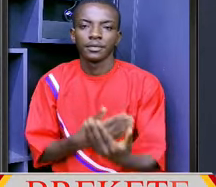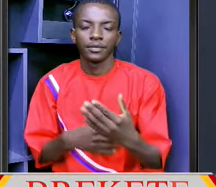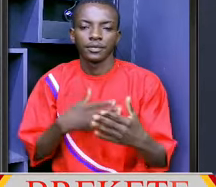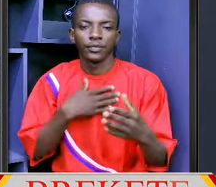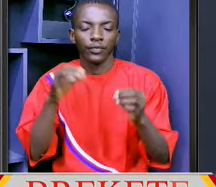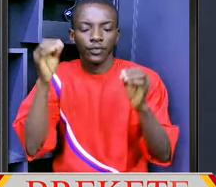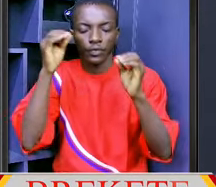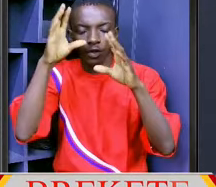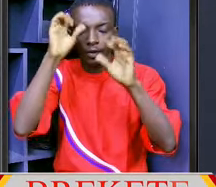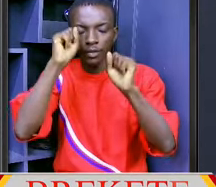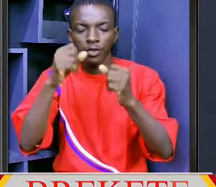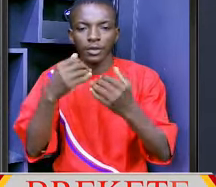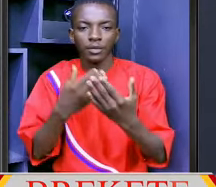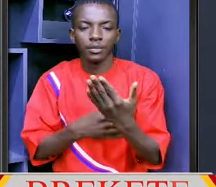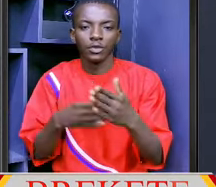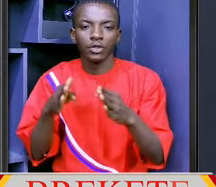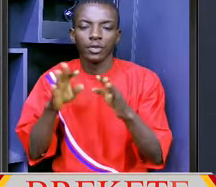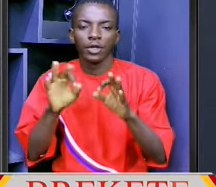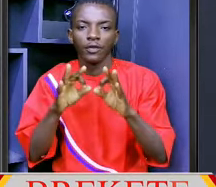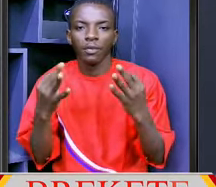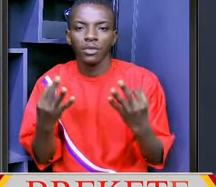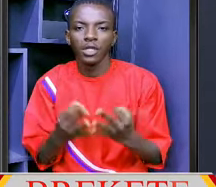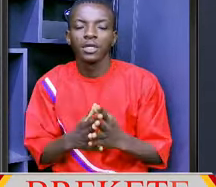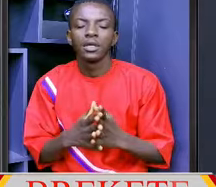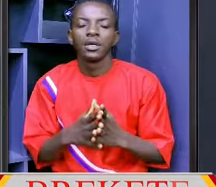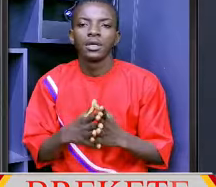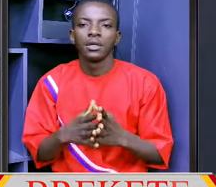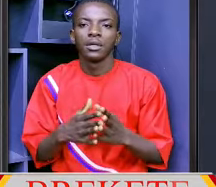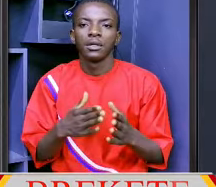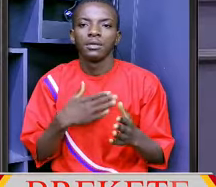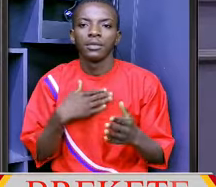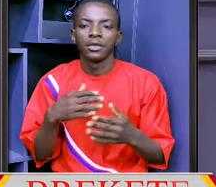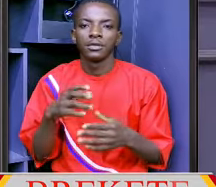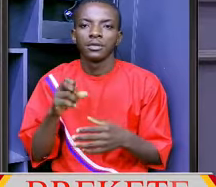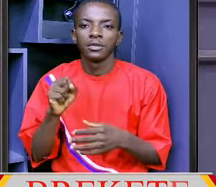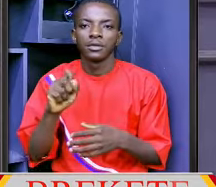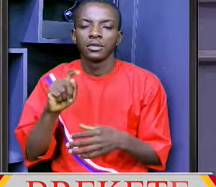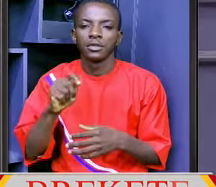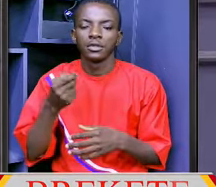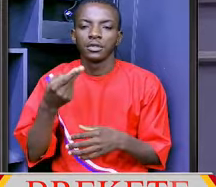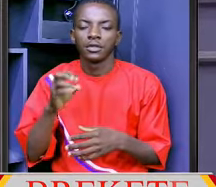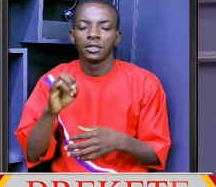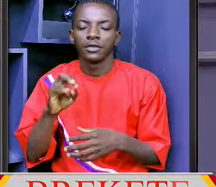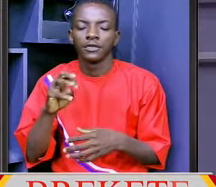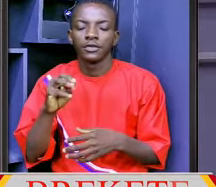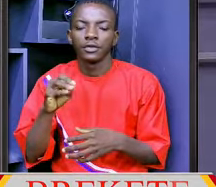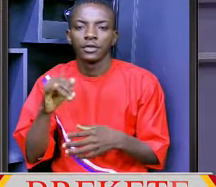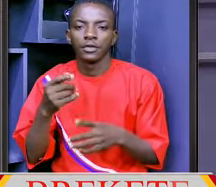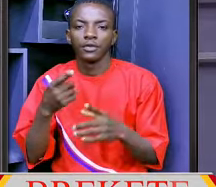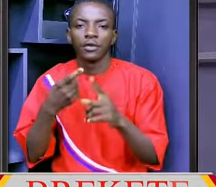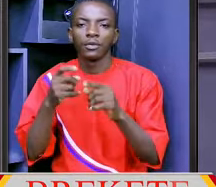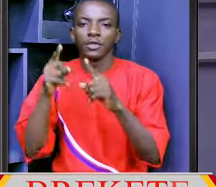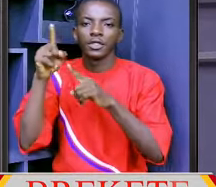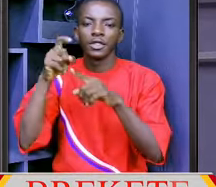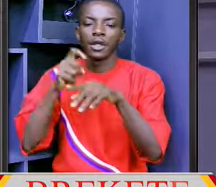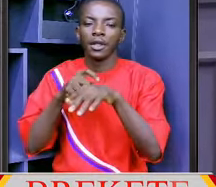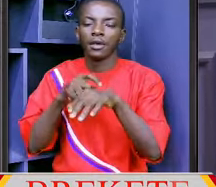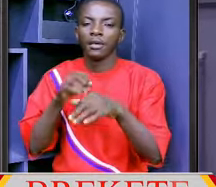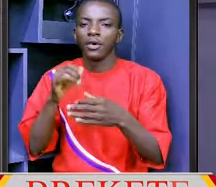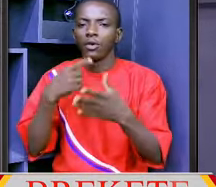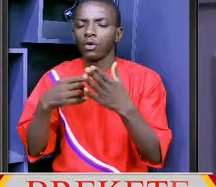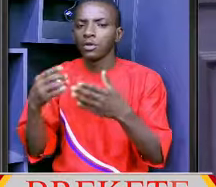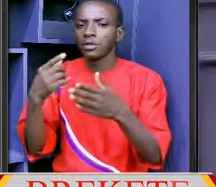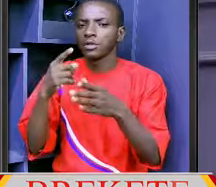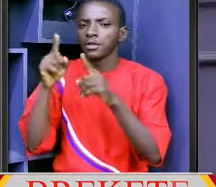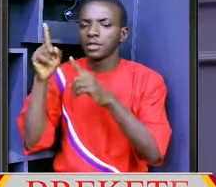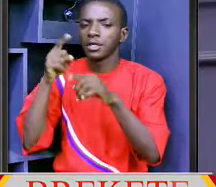ordinary president. Good morning, Brekete family. My name is Stephanie Aka, and I come from Star Times. Waiting